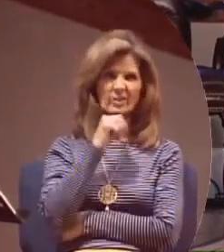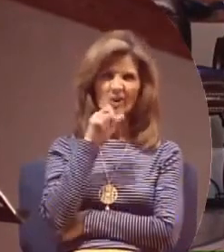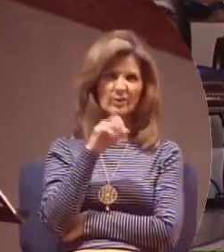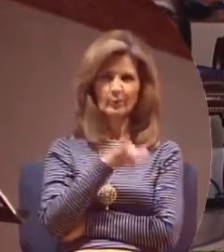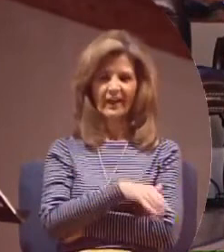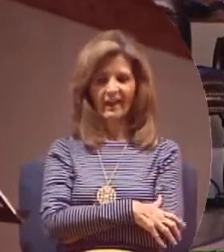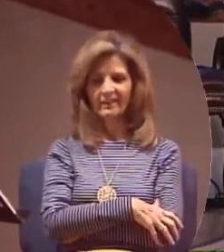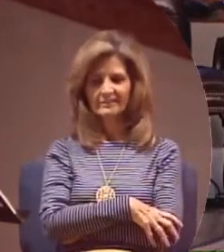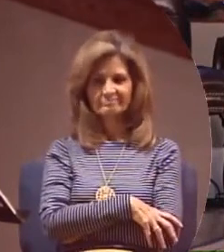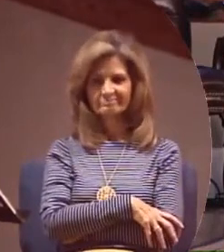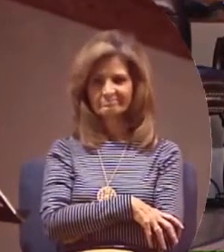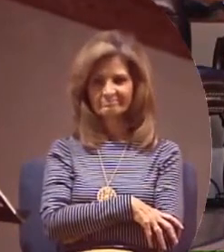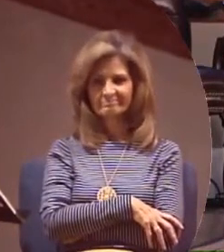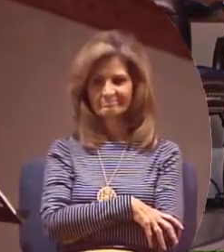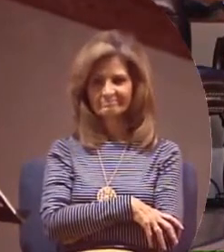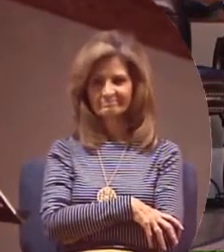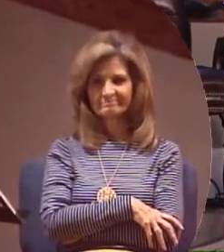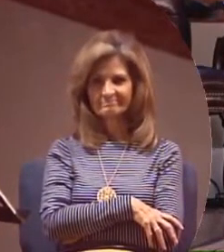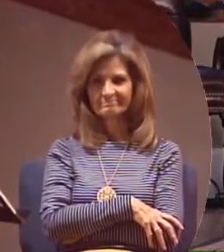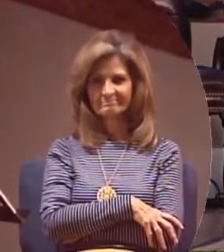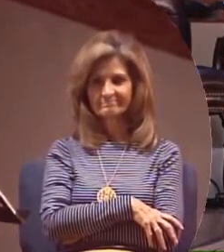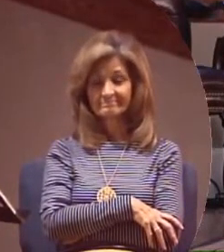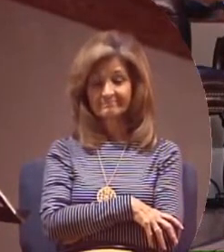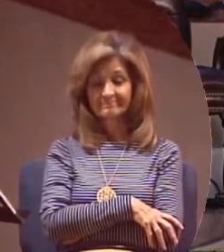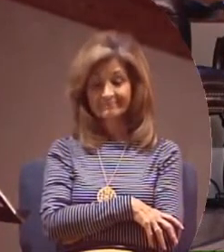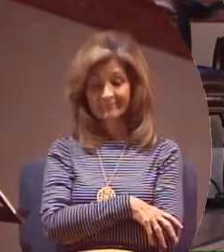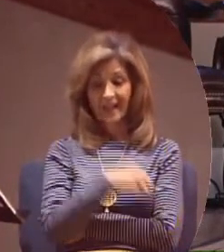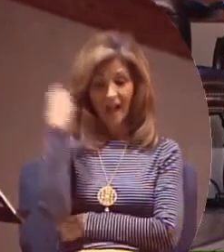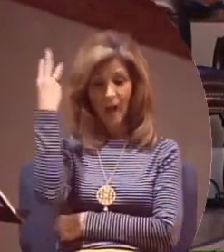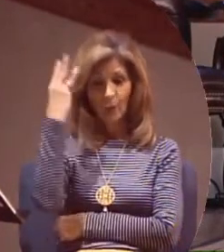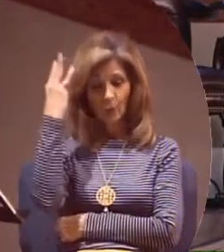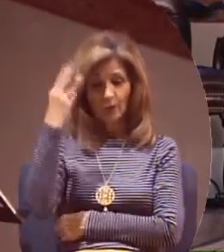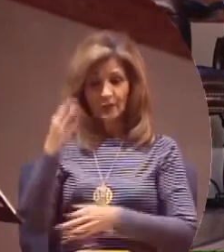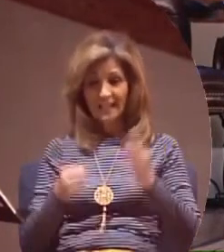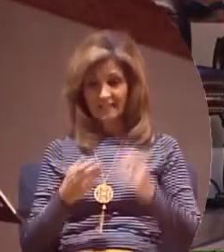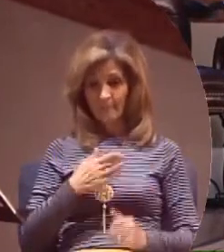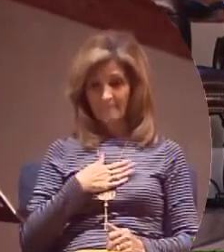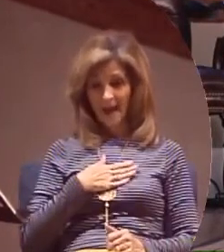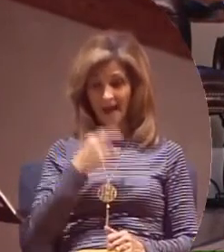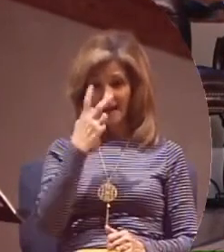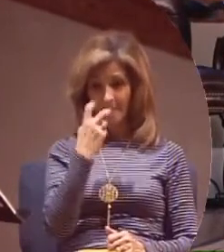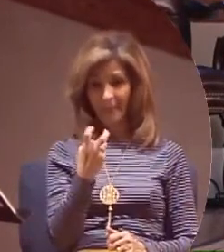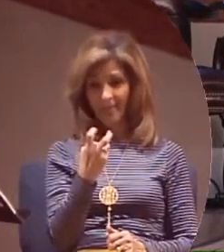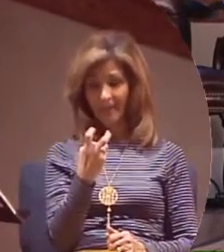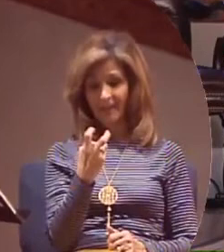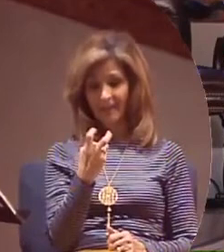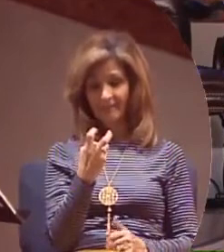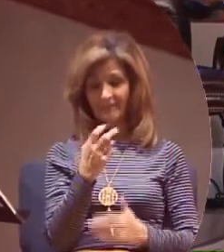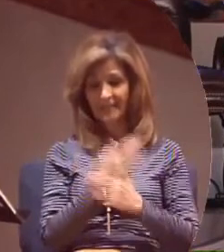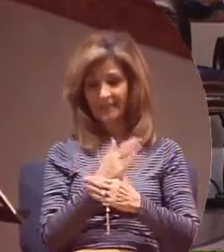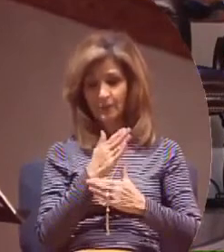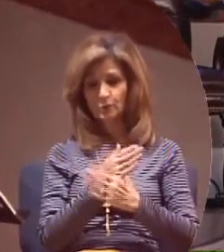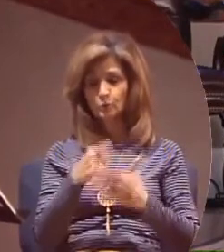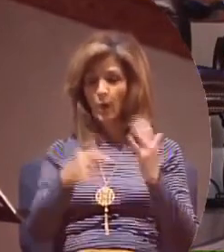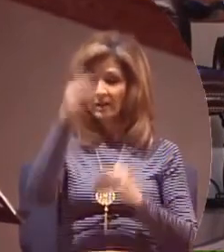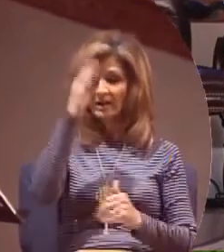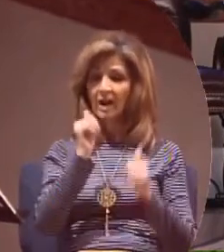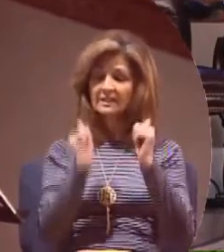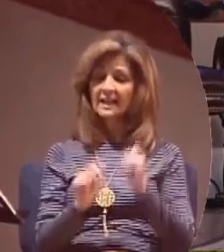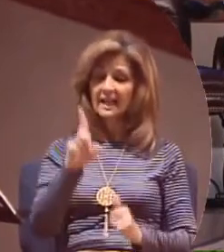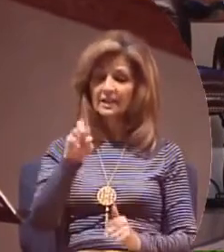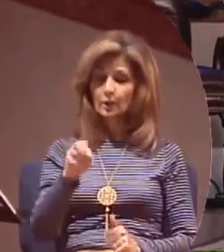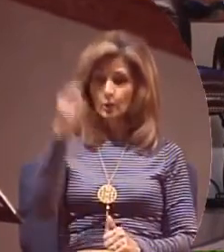that. And I wonder if my unbelief hinders what God can do for